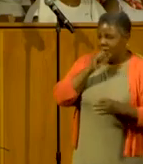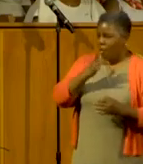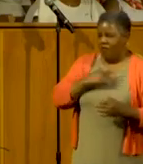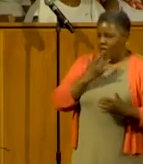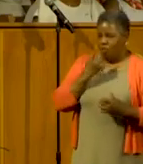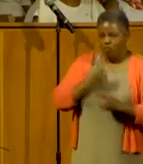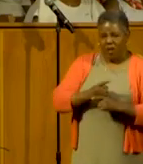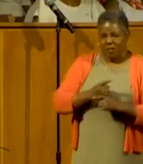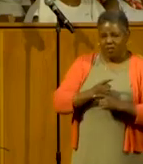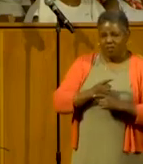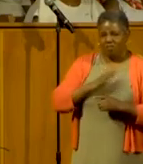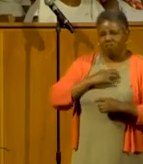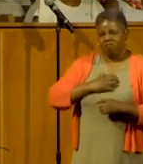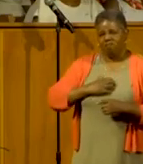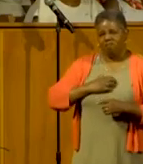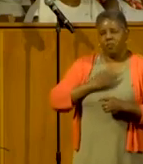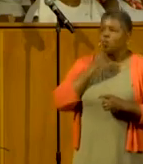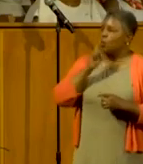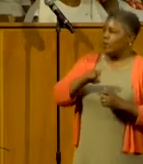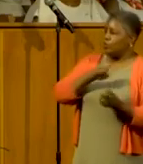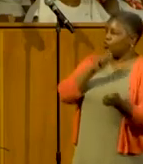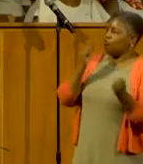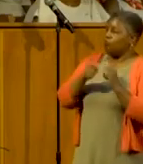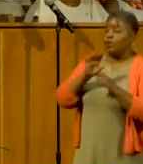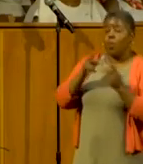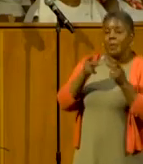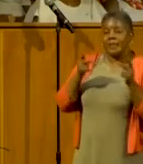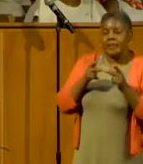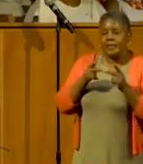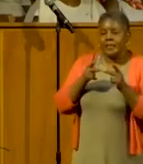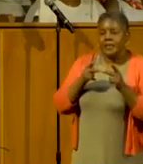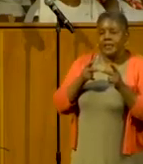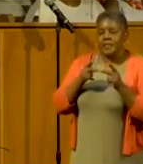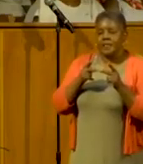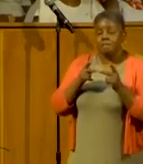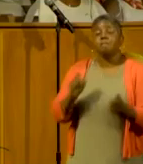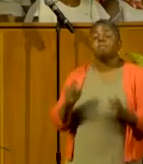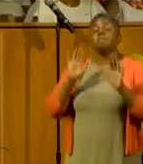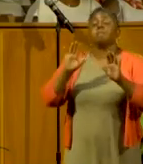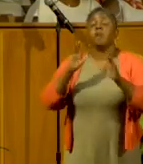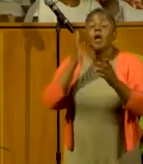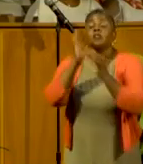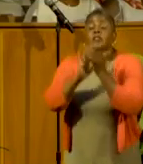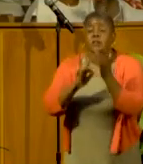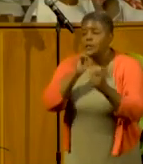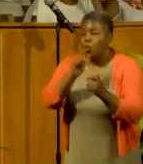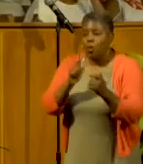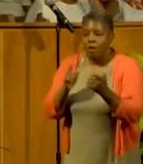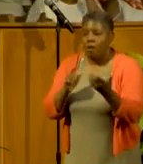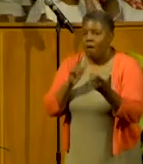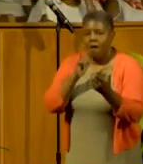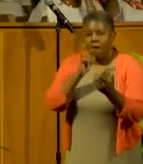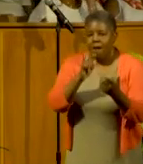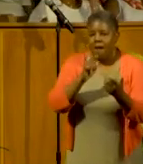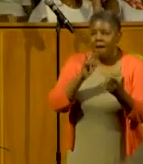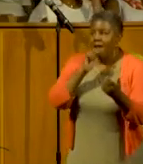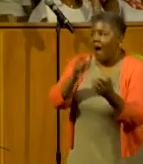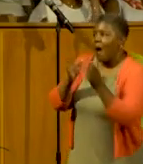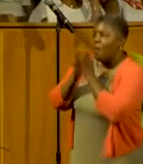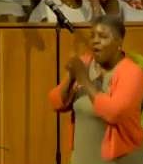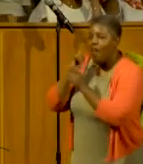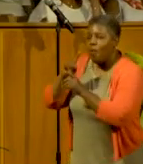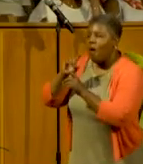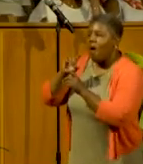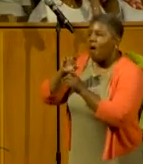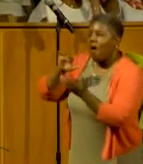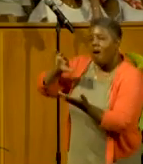settle right, you need to change your position. Jesus would not fall prey to an unstable environment,